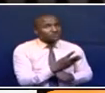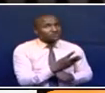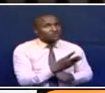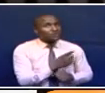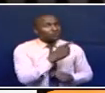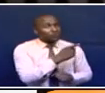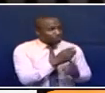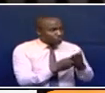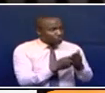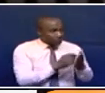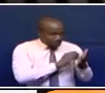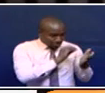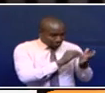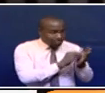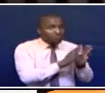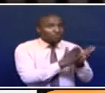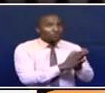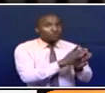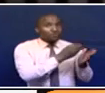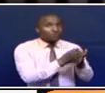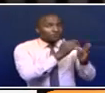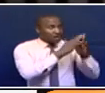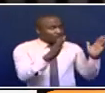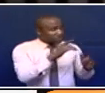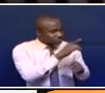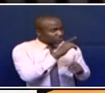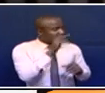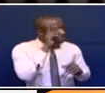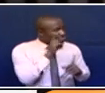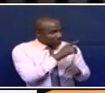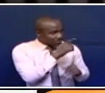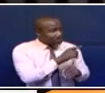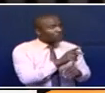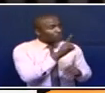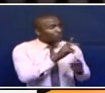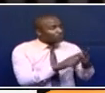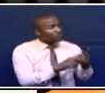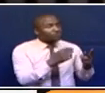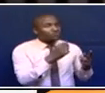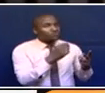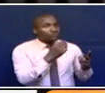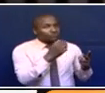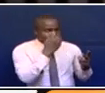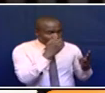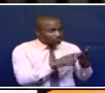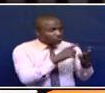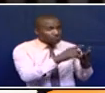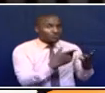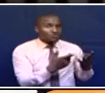in your book. Your gazebo in your house in Karen. Yeah. There's Uhuru, there's Ruto, there's you. Yeah. And there's Jimmy